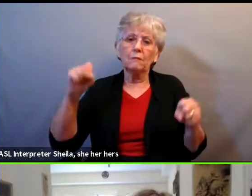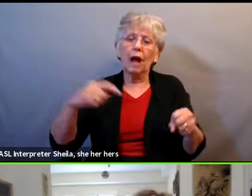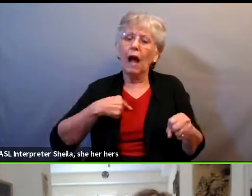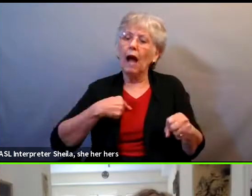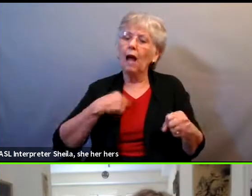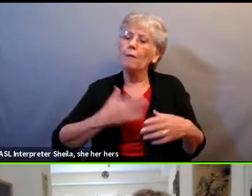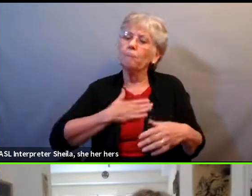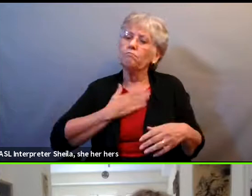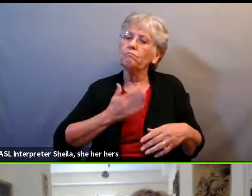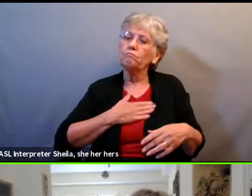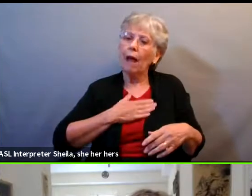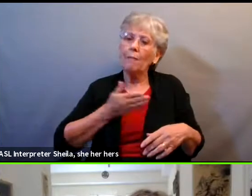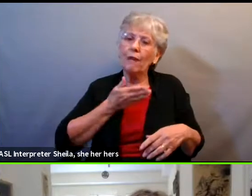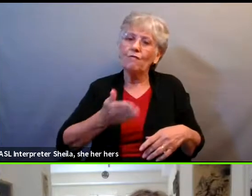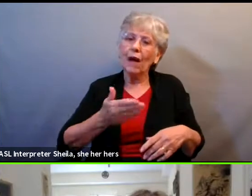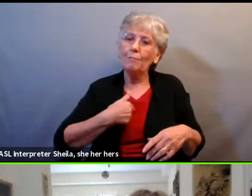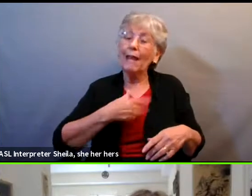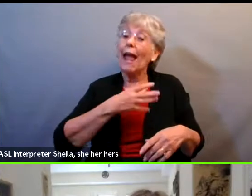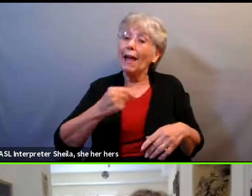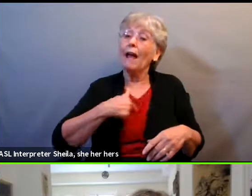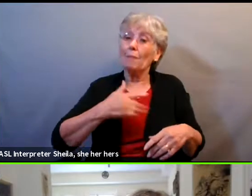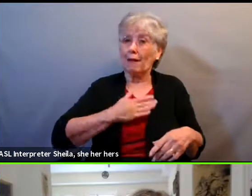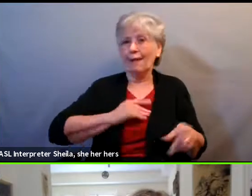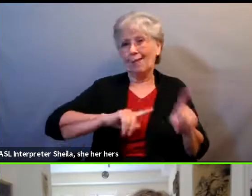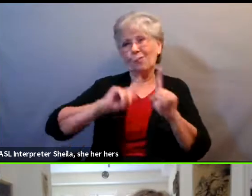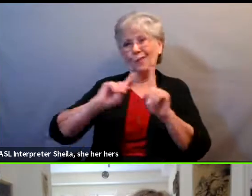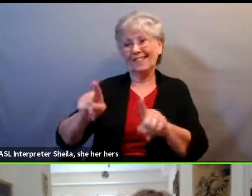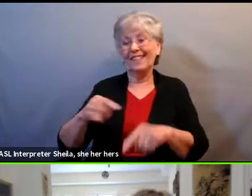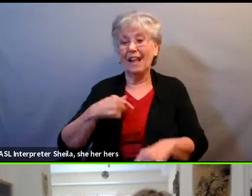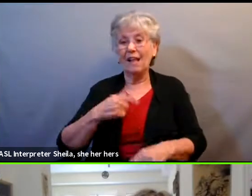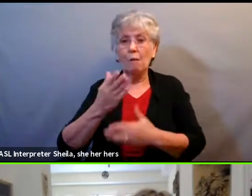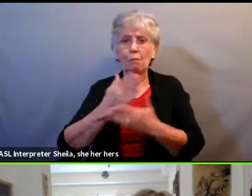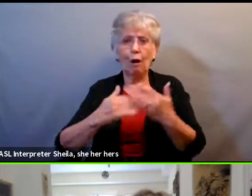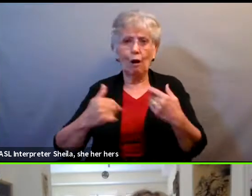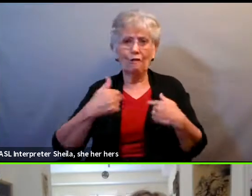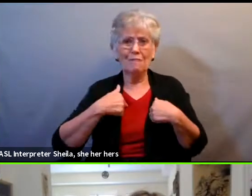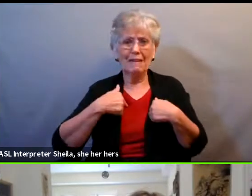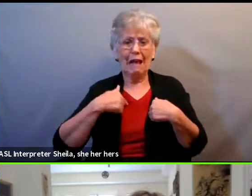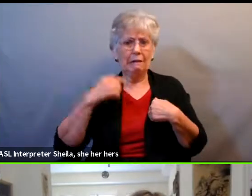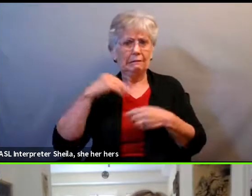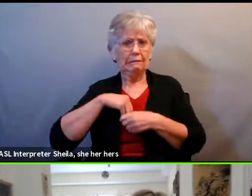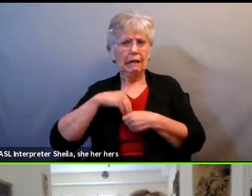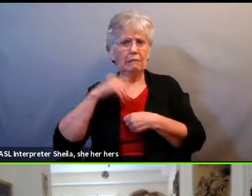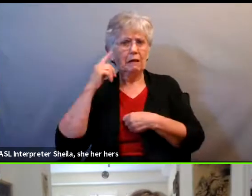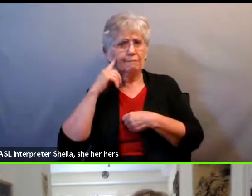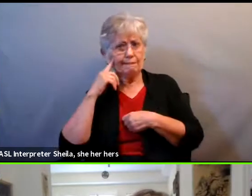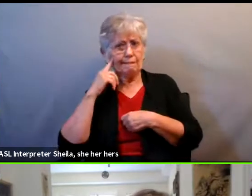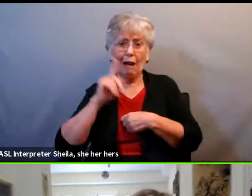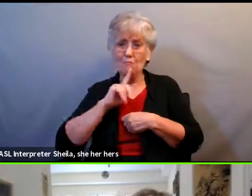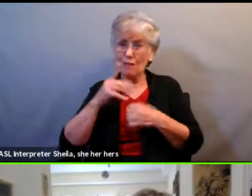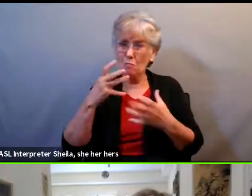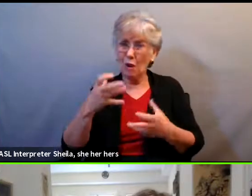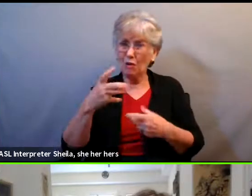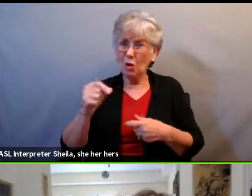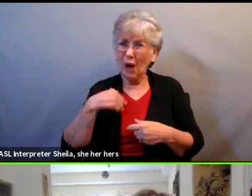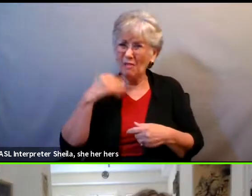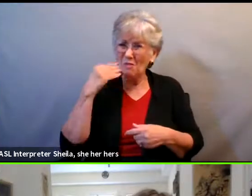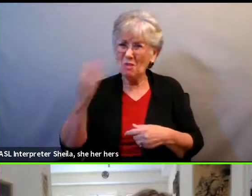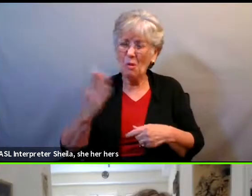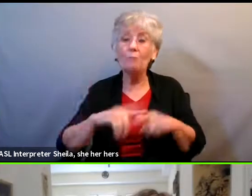invited and that I went, because there was a part of me that thought, I don't know that I really want to go. But when I came home,